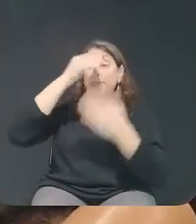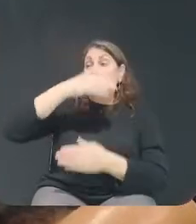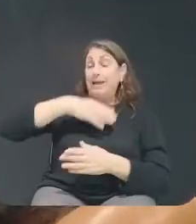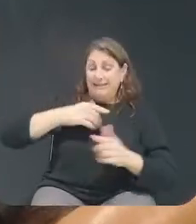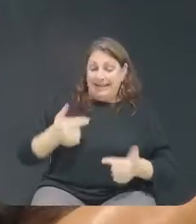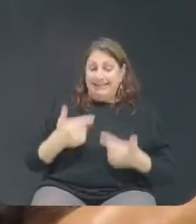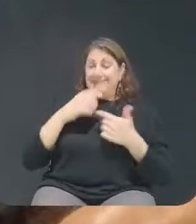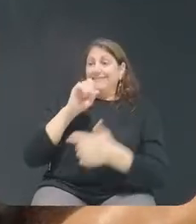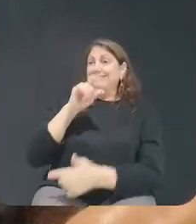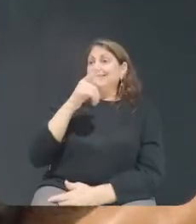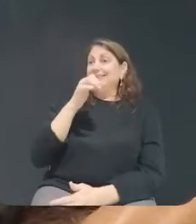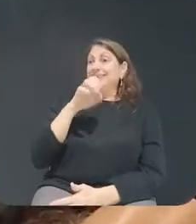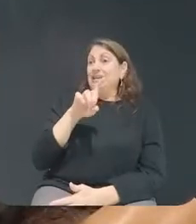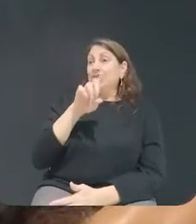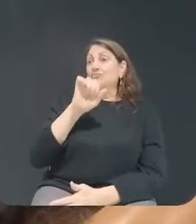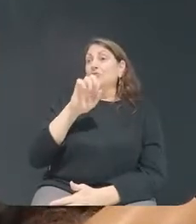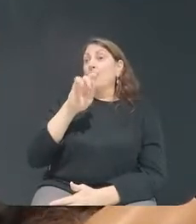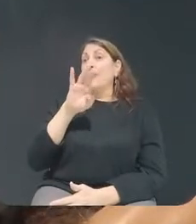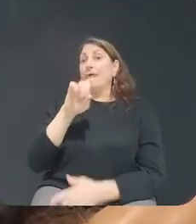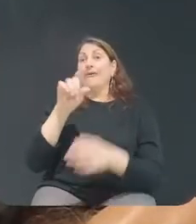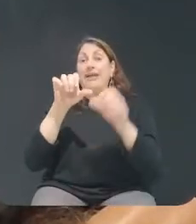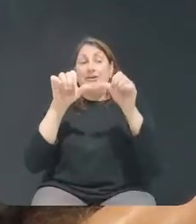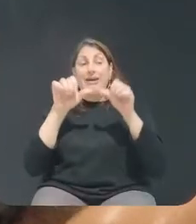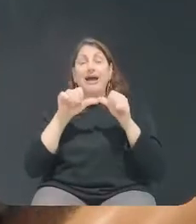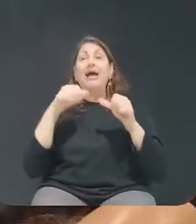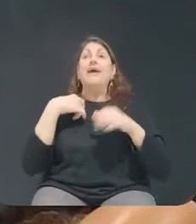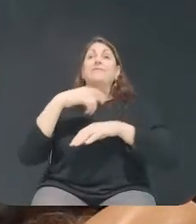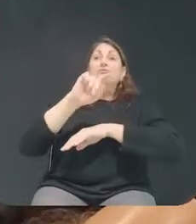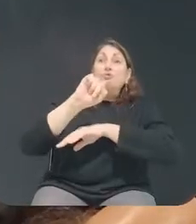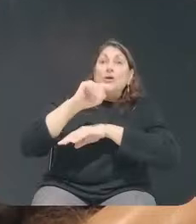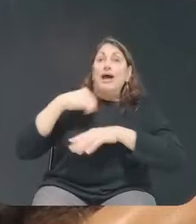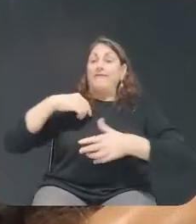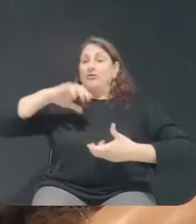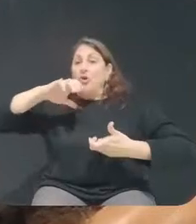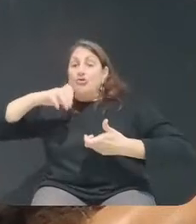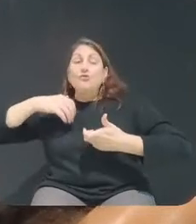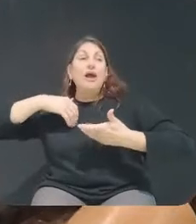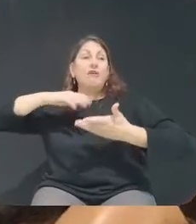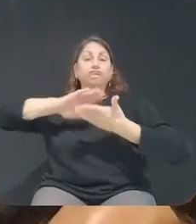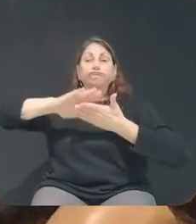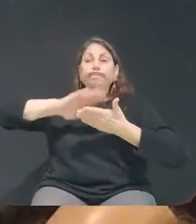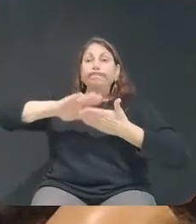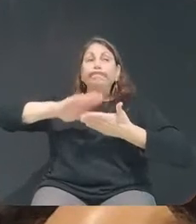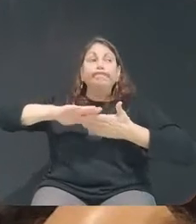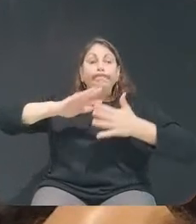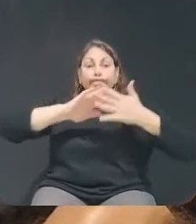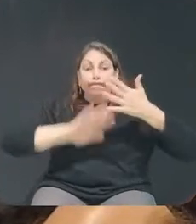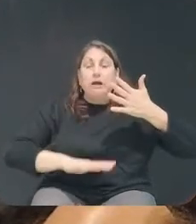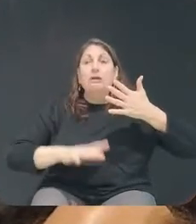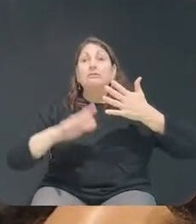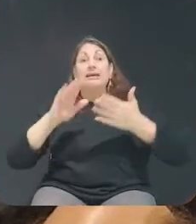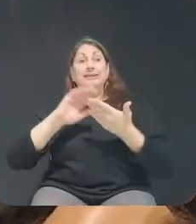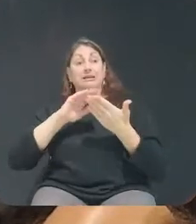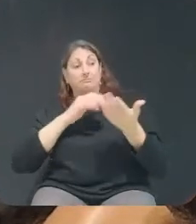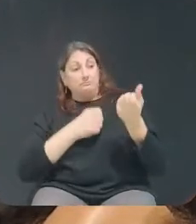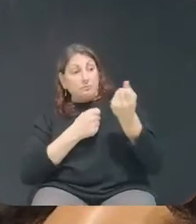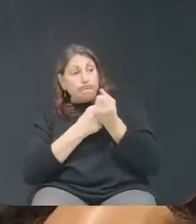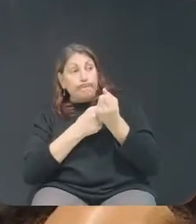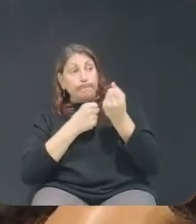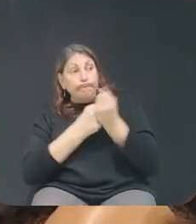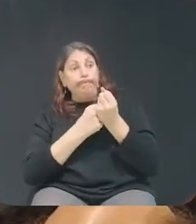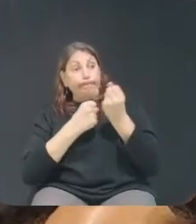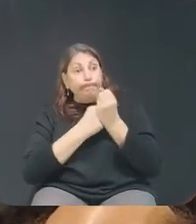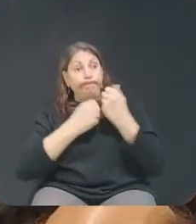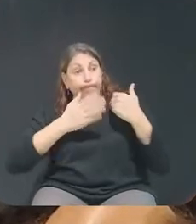with toilets, showers, and laundry facilities. The city continued supporting the mission for this purpose into the next several